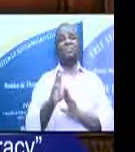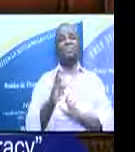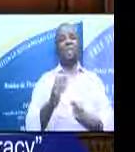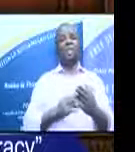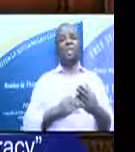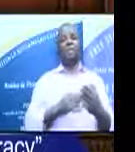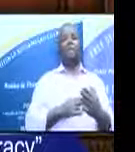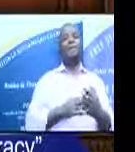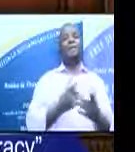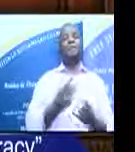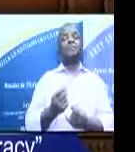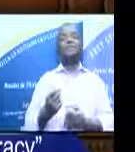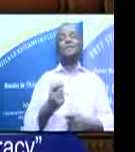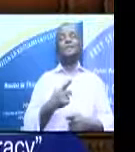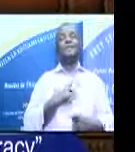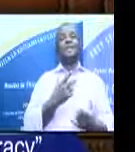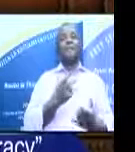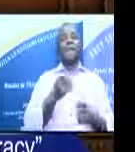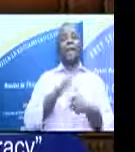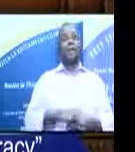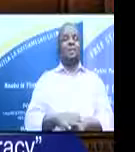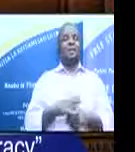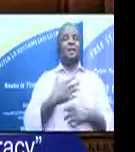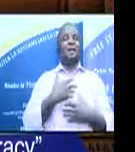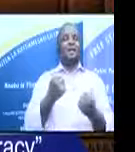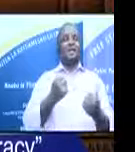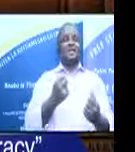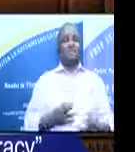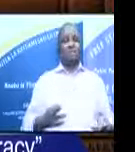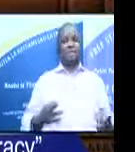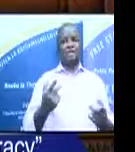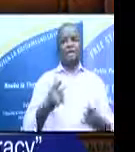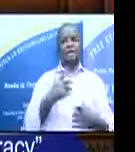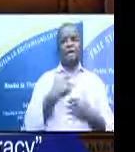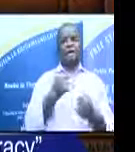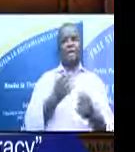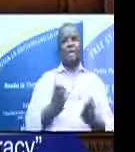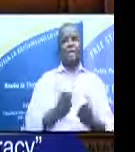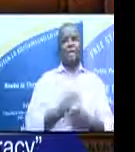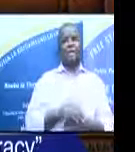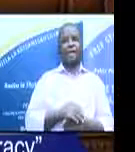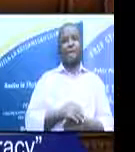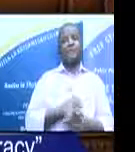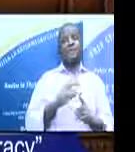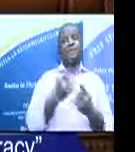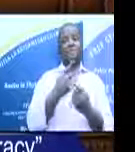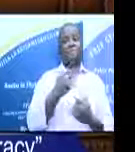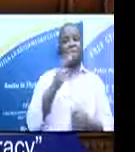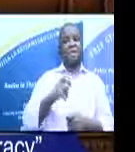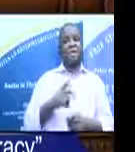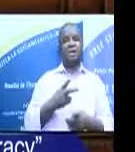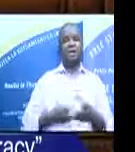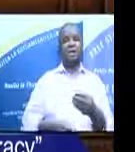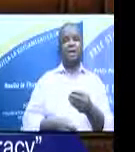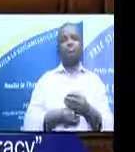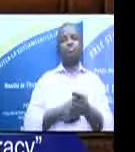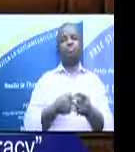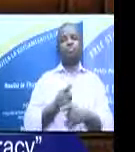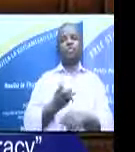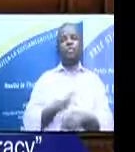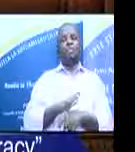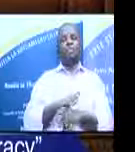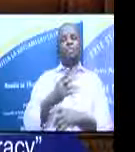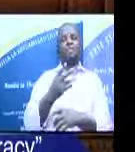already under-resourced healthcare system. The Department of Health needs to invest in non-communicable